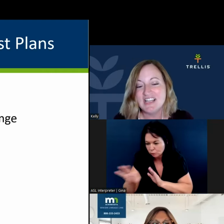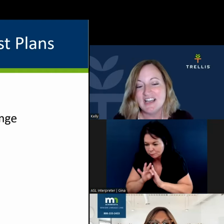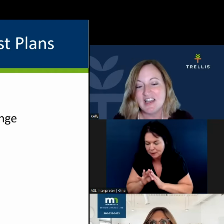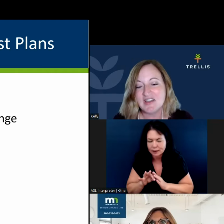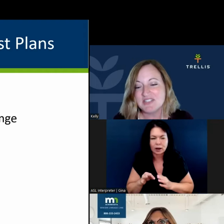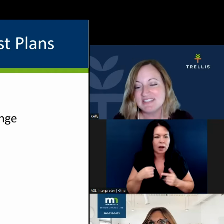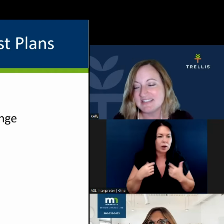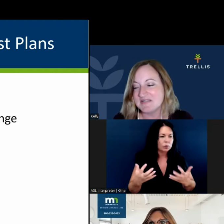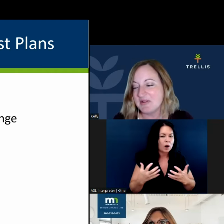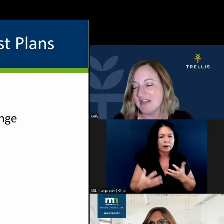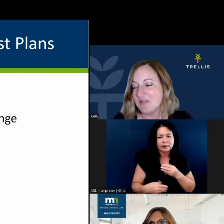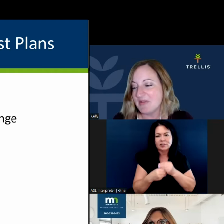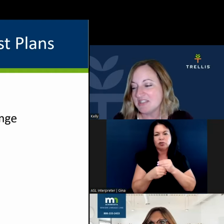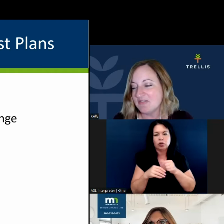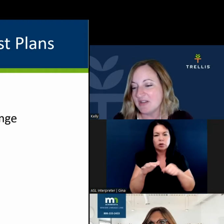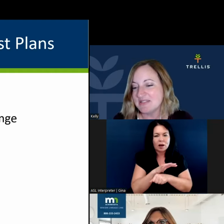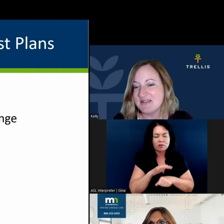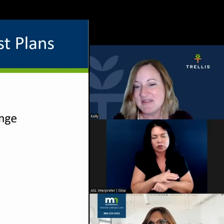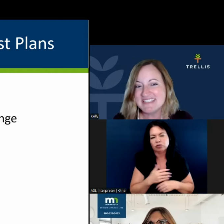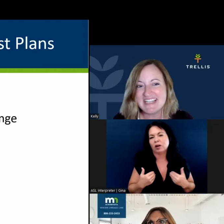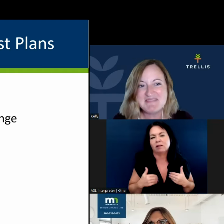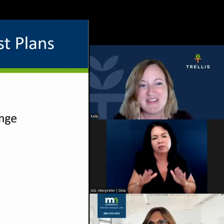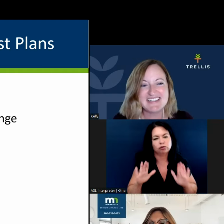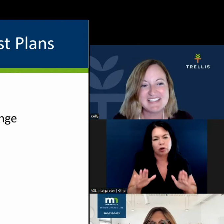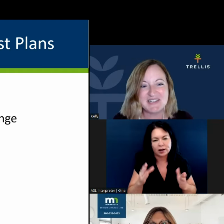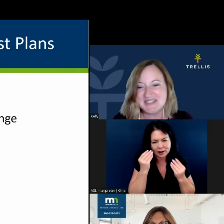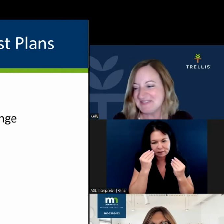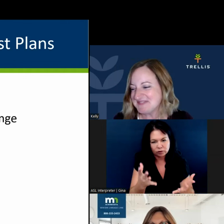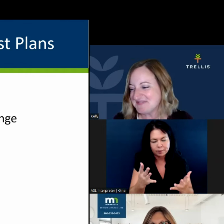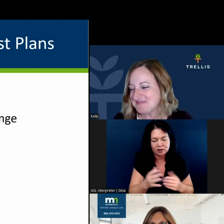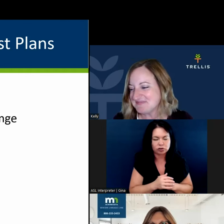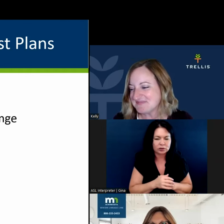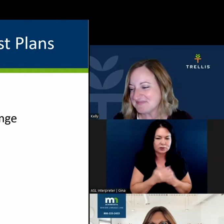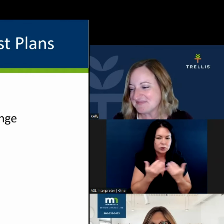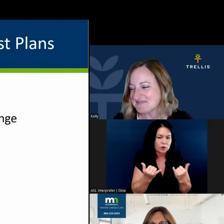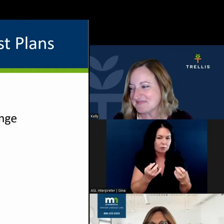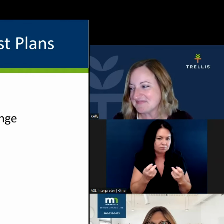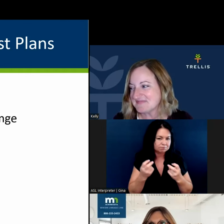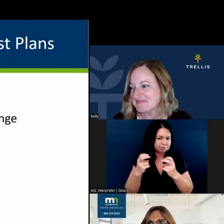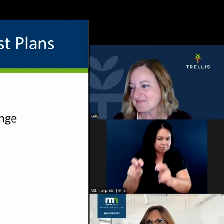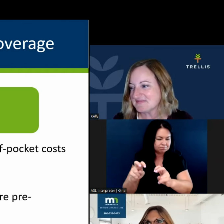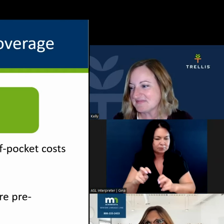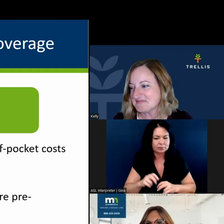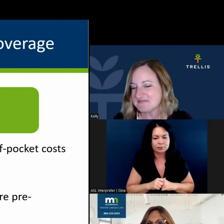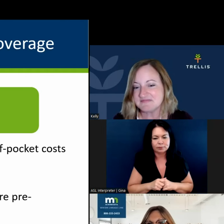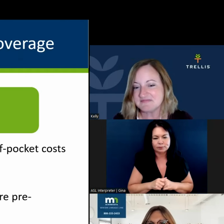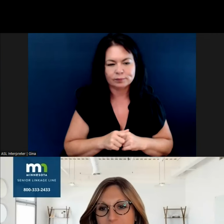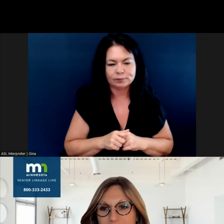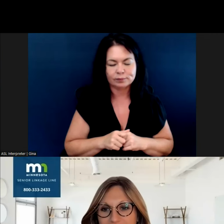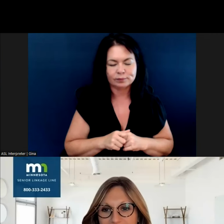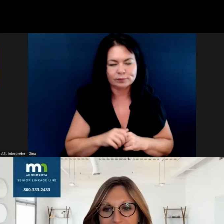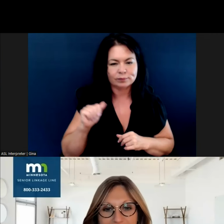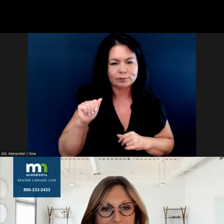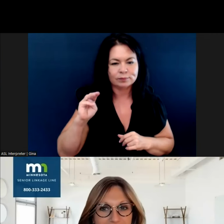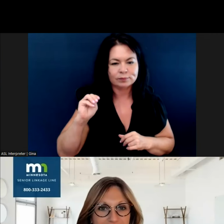coverage. She's got some great information for you. So I'm going to send it back to her. All right. Well, thank you so